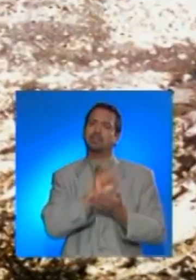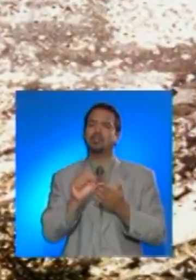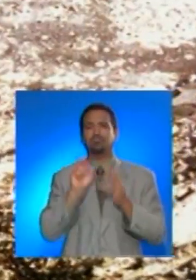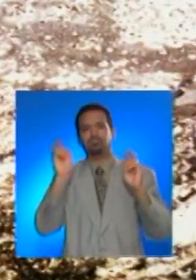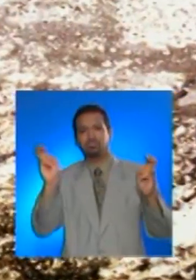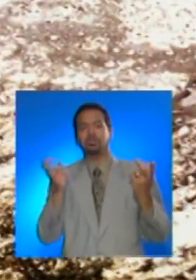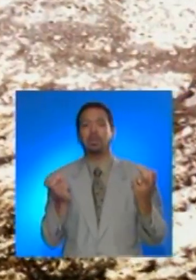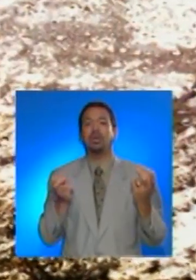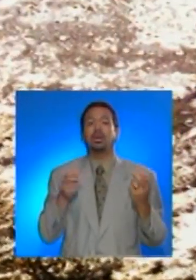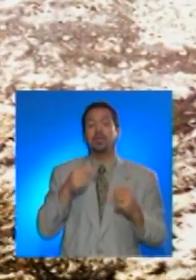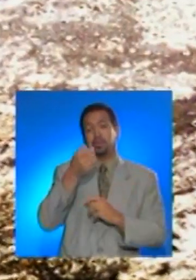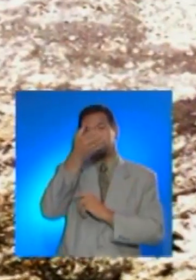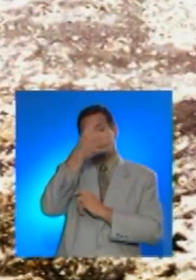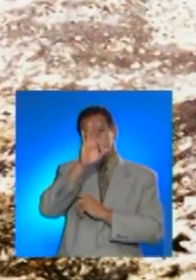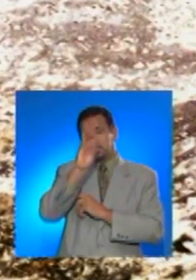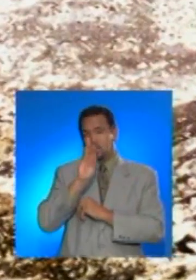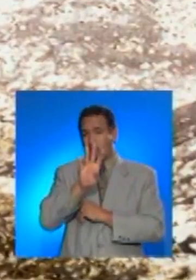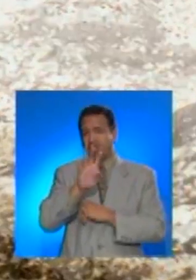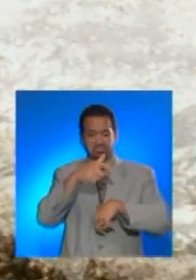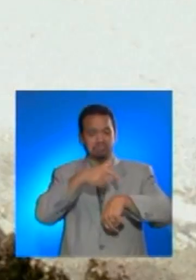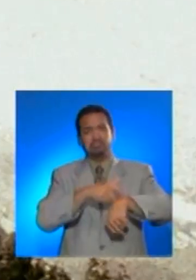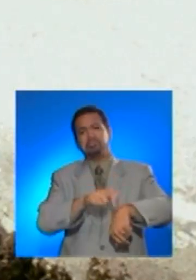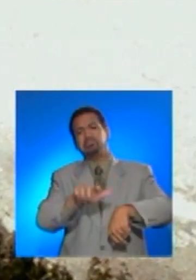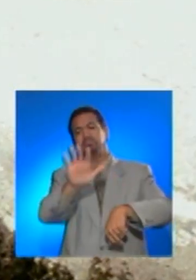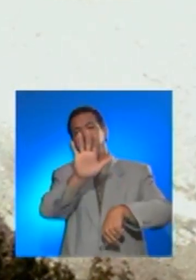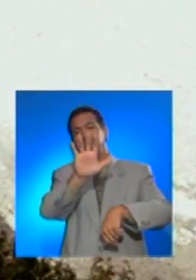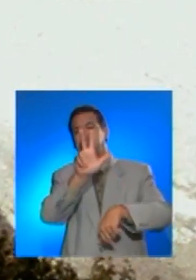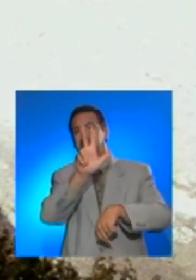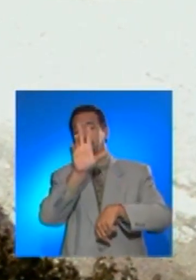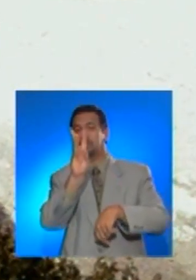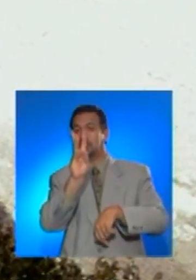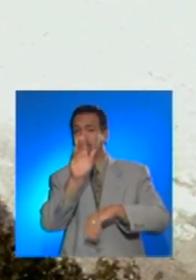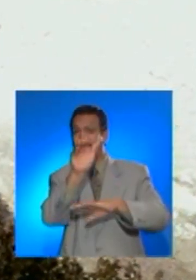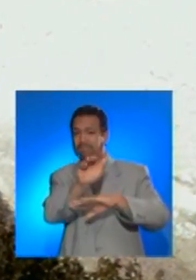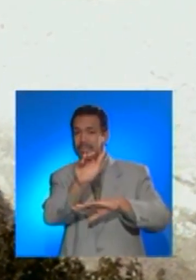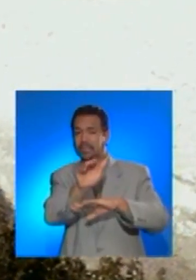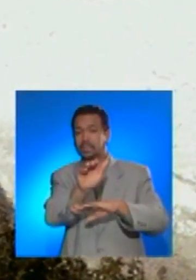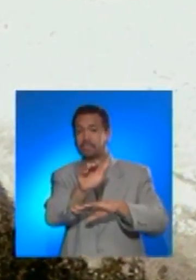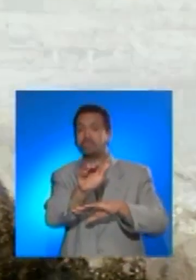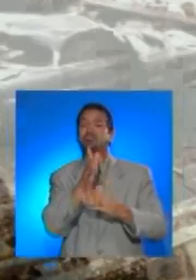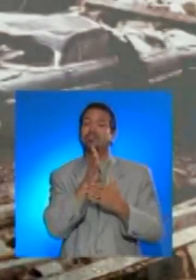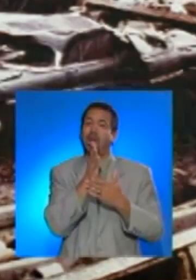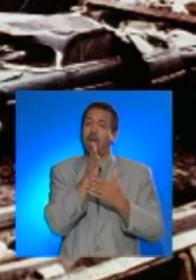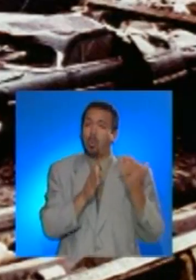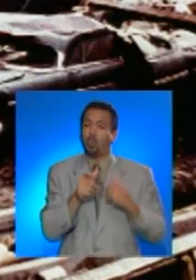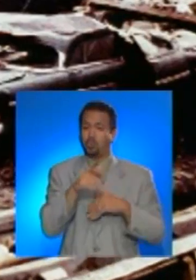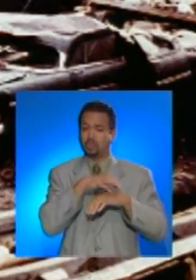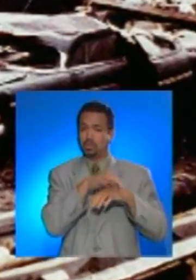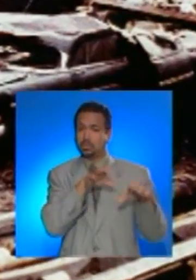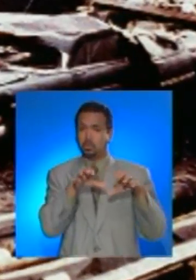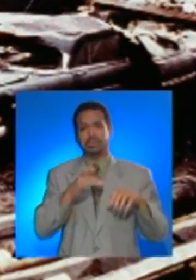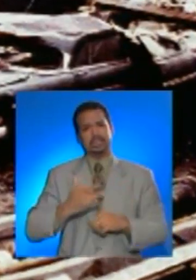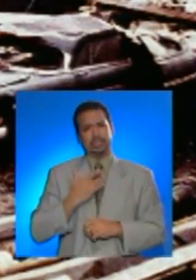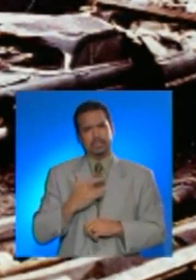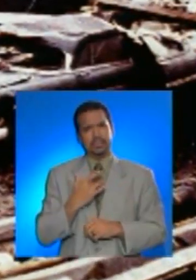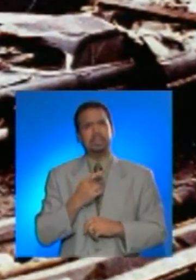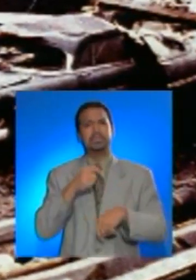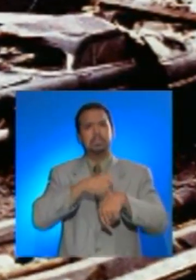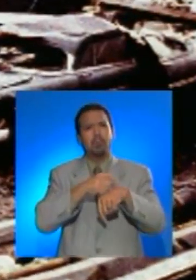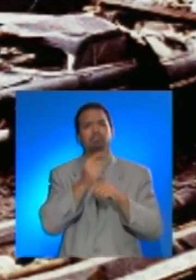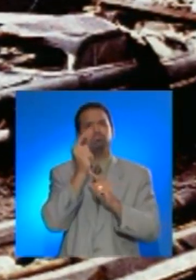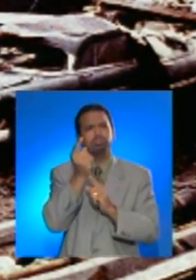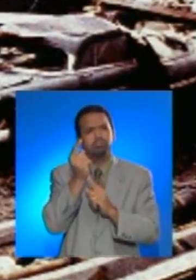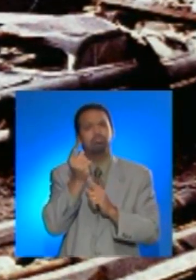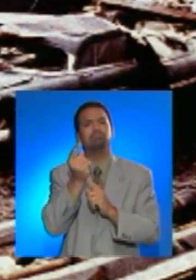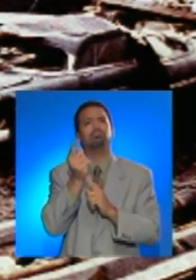27, 1964 at 5:36 p.m. In some areas, the earthquake was felt for minutes. The